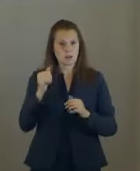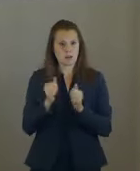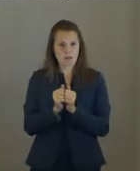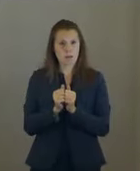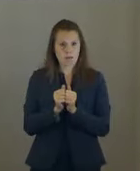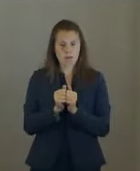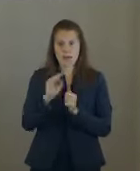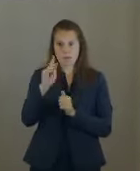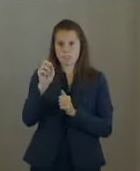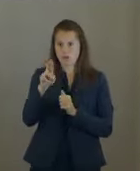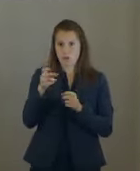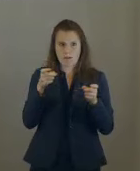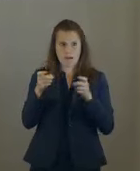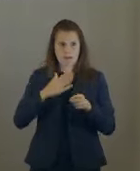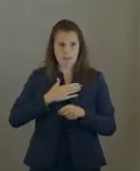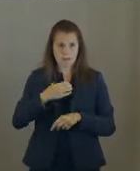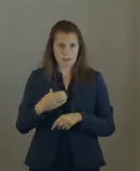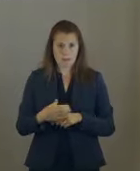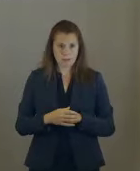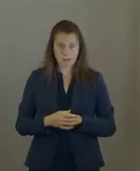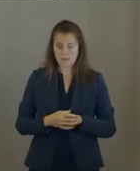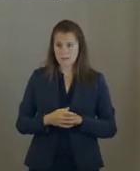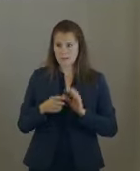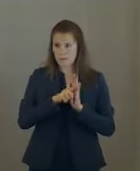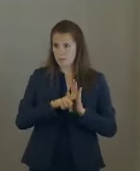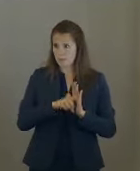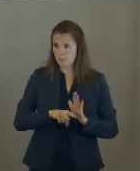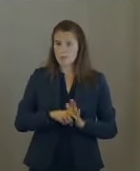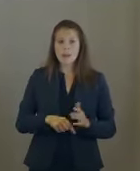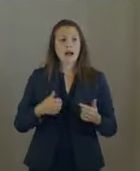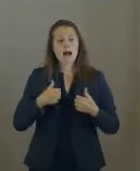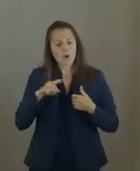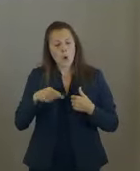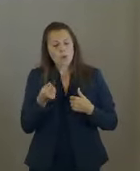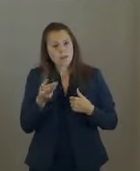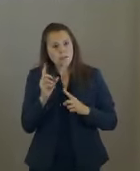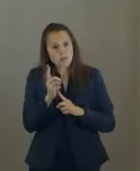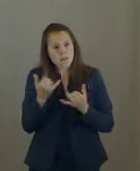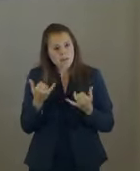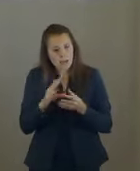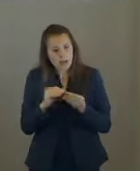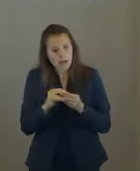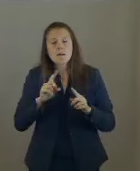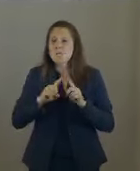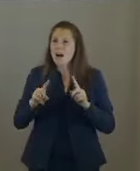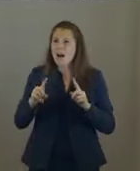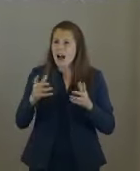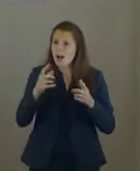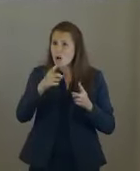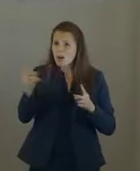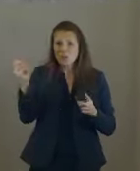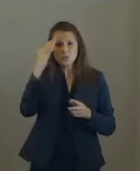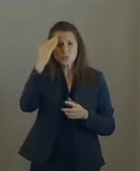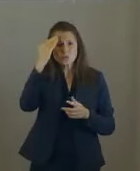the department handling my complaints. I only have a couple minutes here now to say that, but I do want to put on the